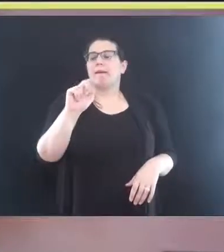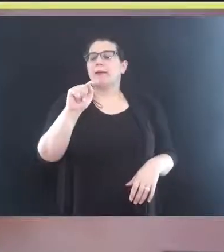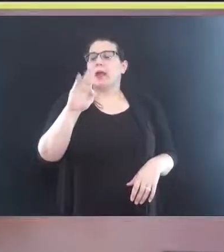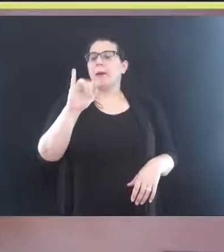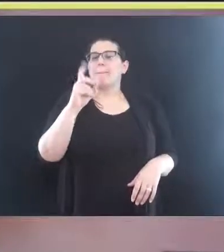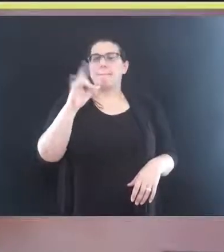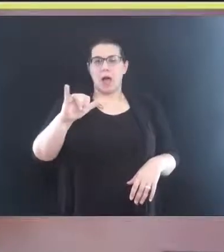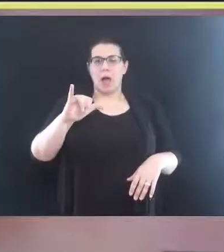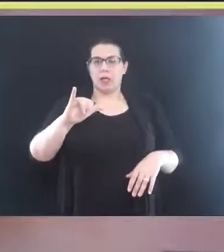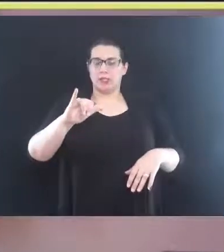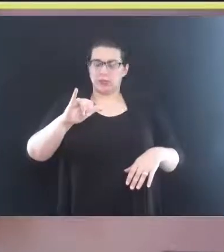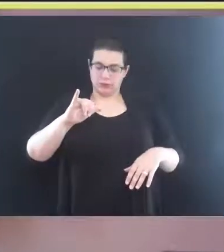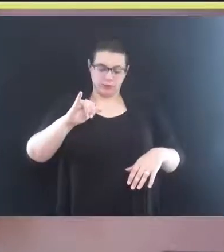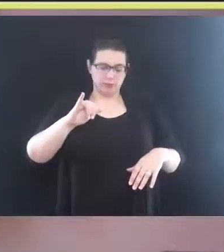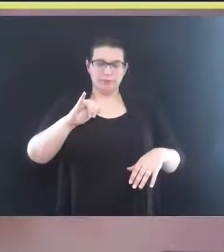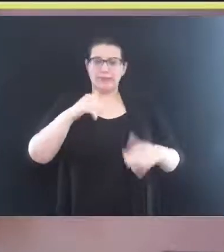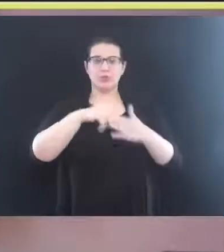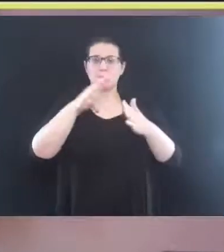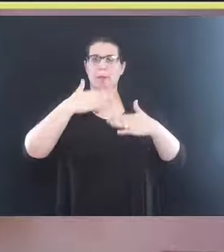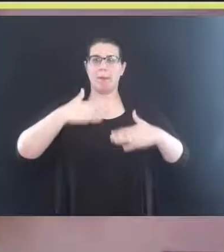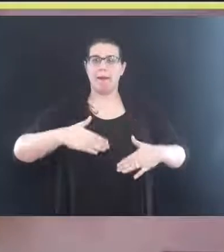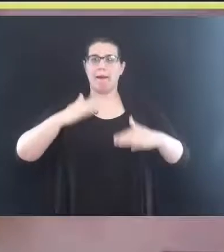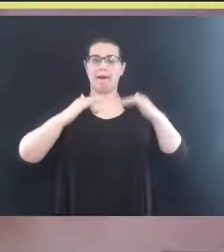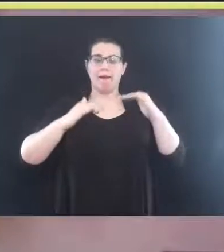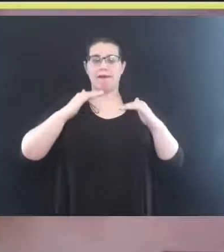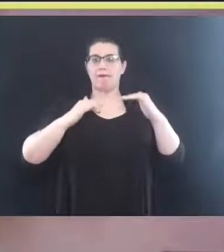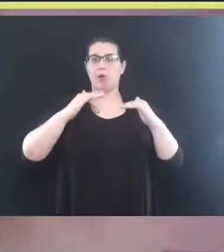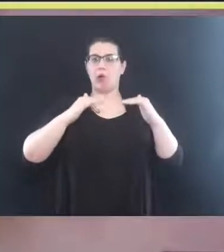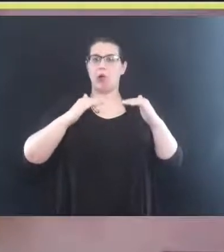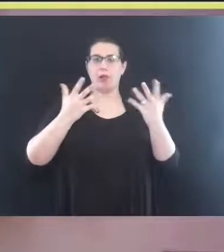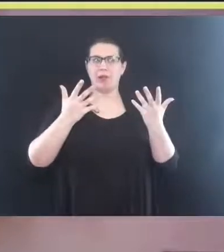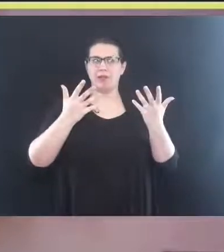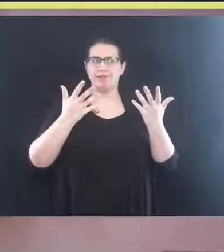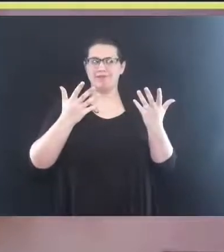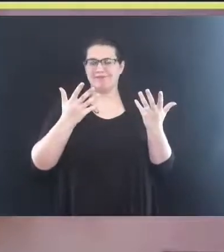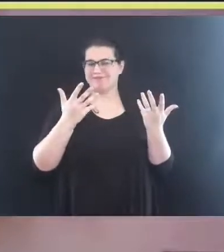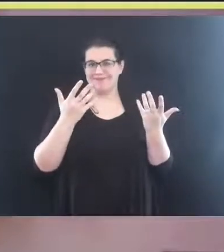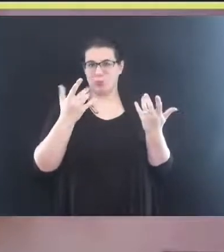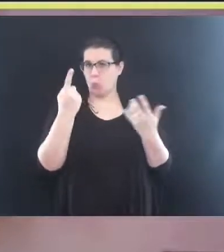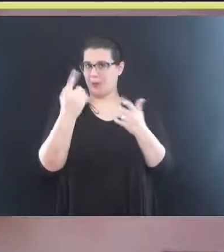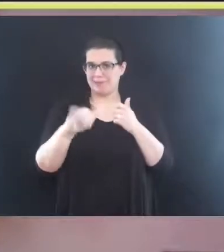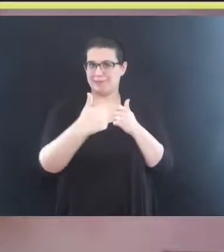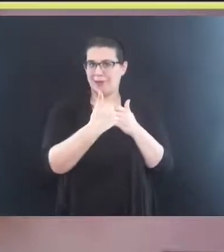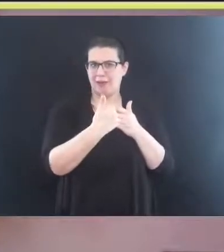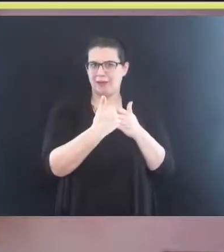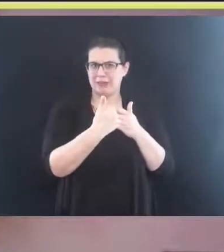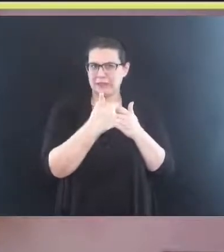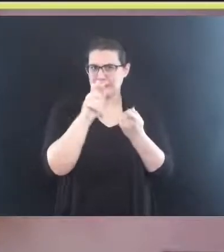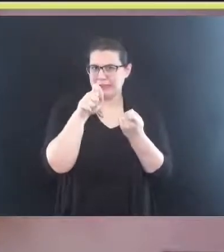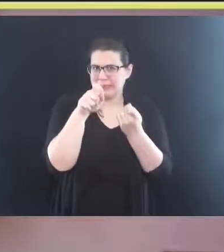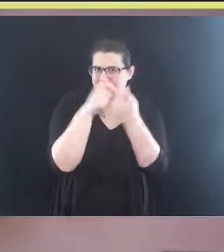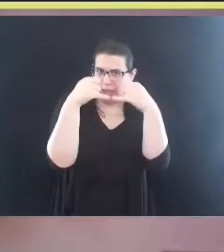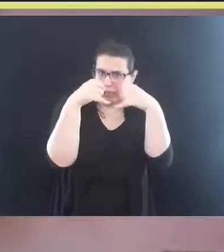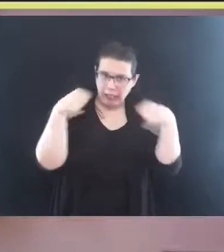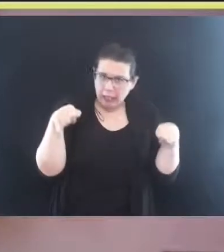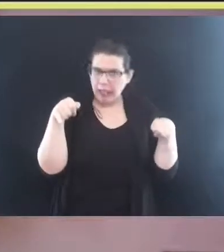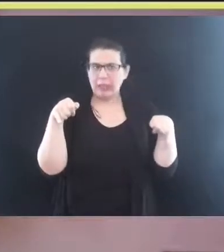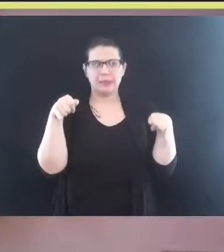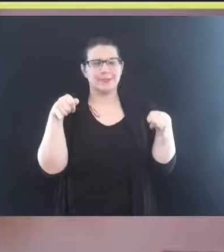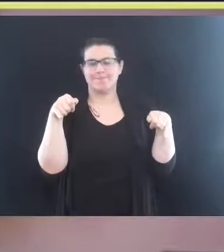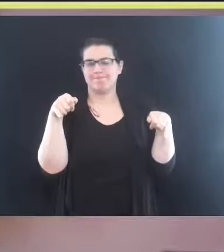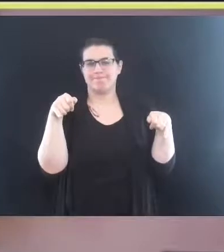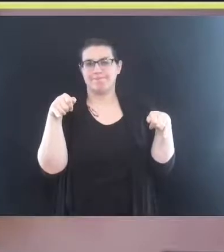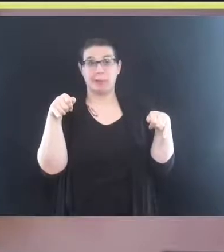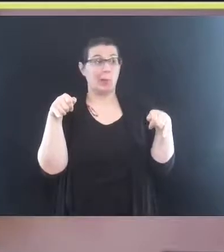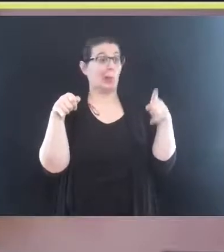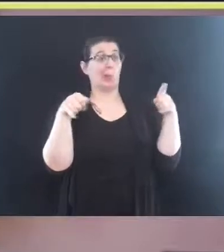levels, one of the challenges we have today is there's no real clear cutoffs that say that this much is good, this much is